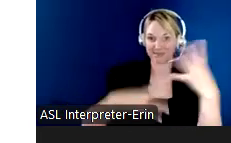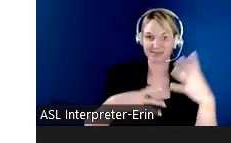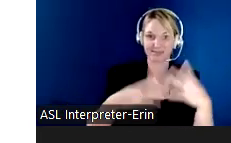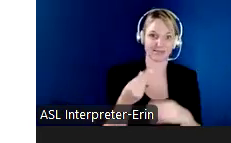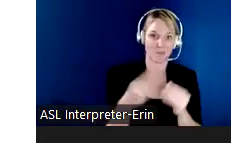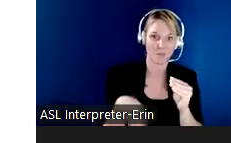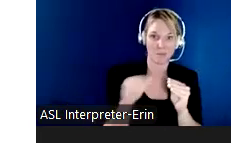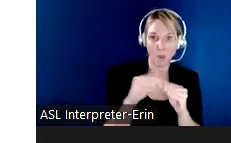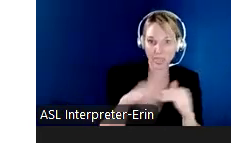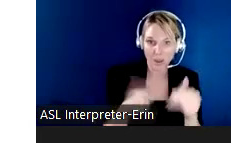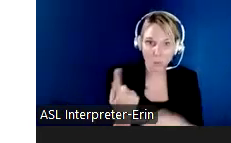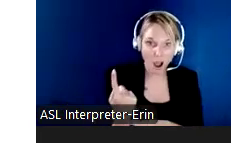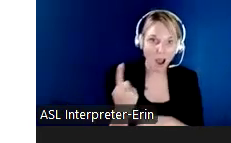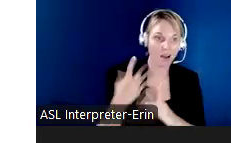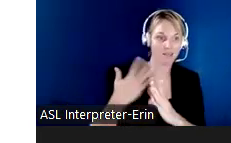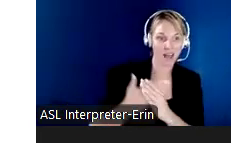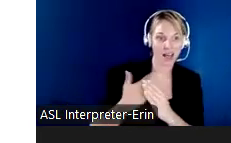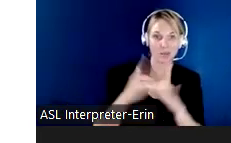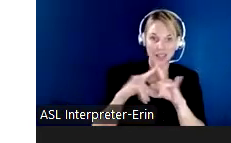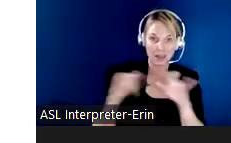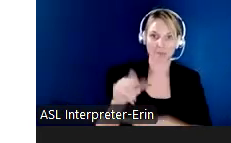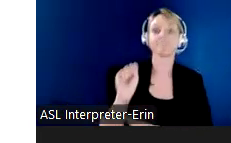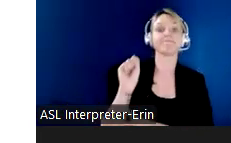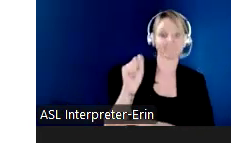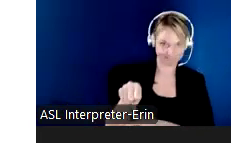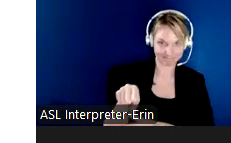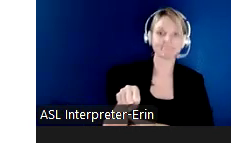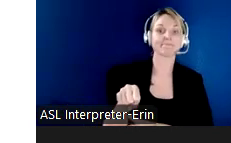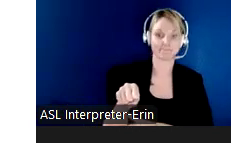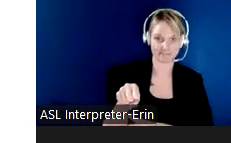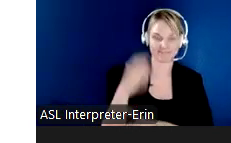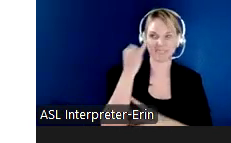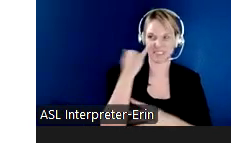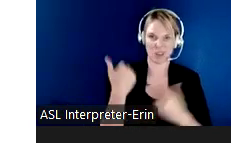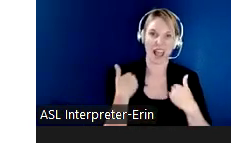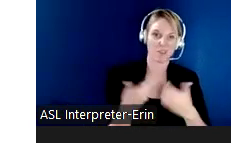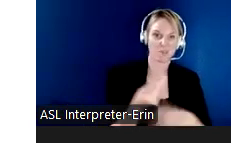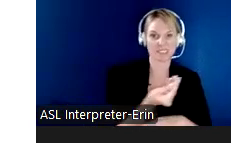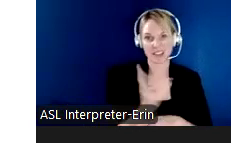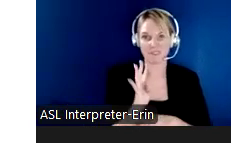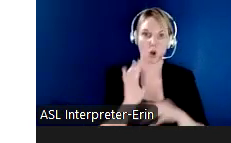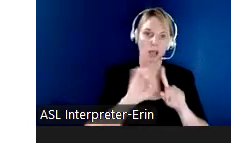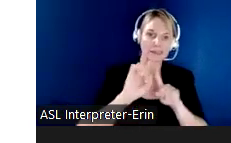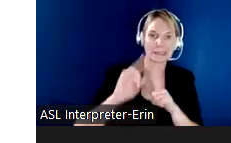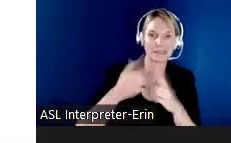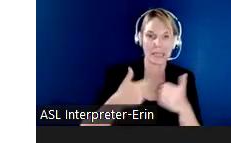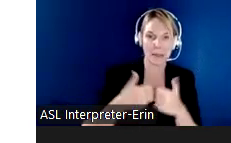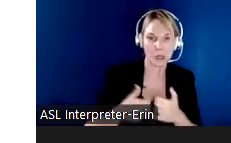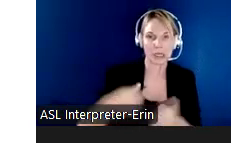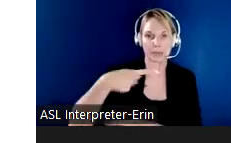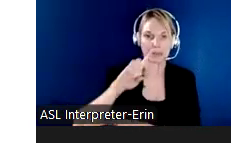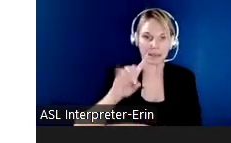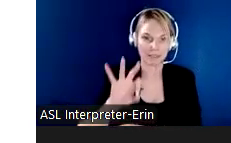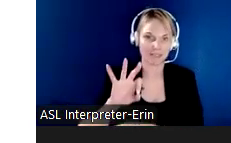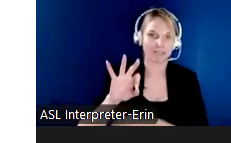make a single PDF file with multiple forms if you want, but if you have multiple separate PDF files or whatever format you're sending it in,